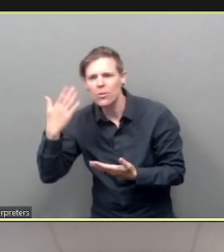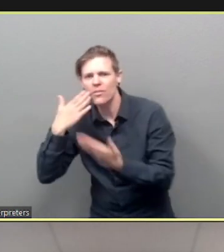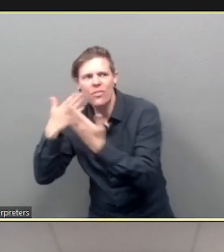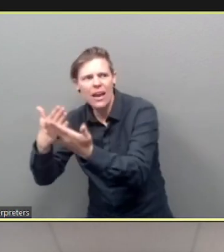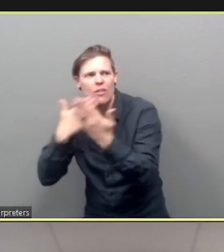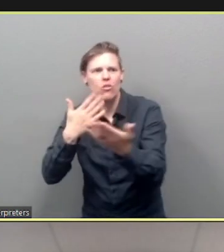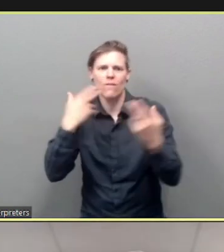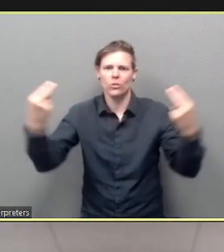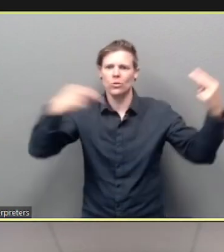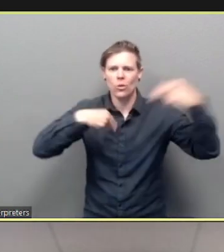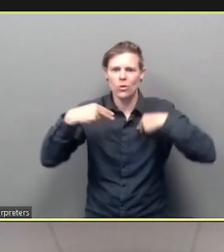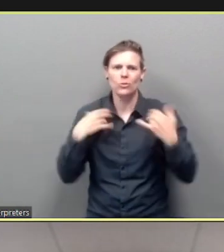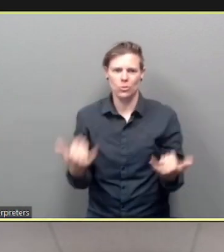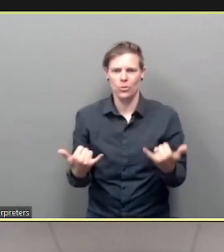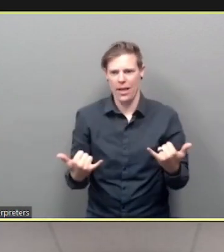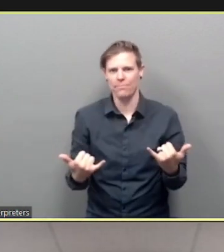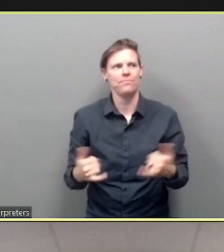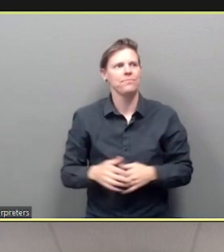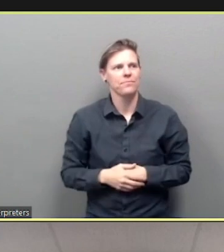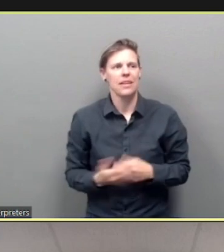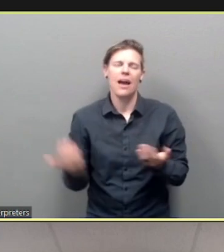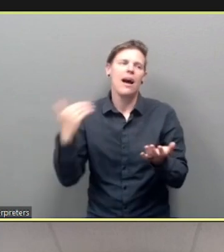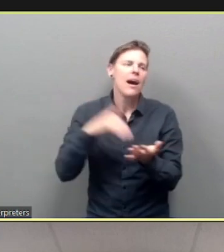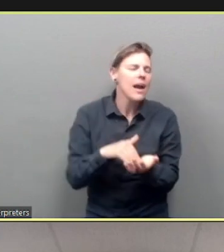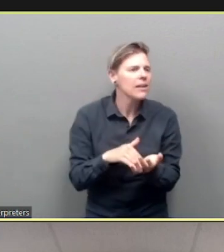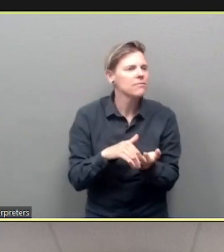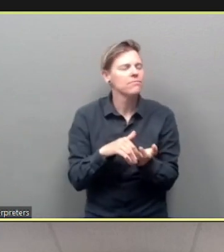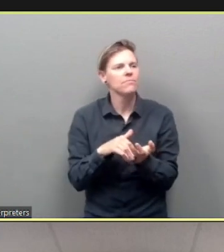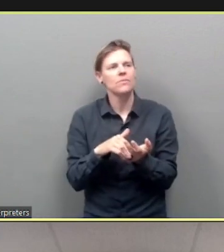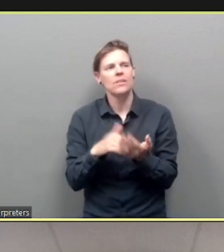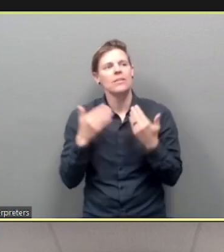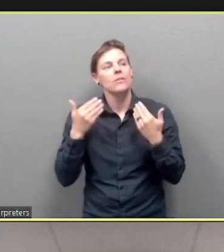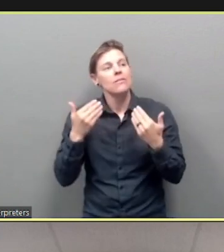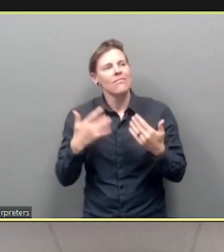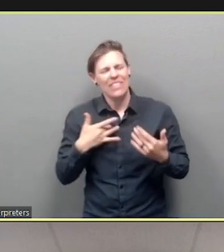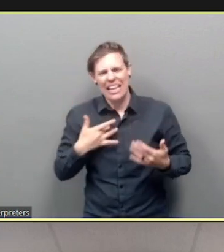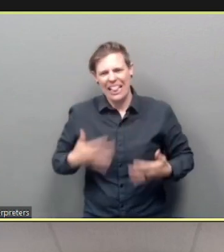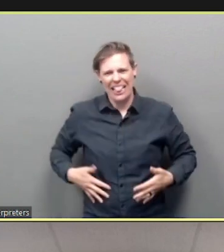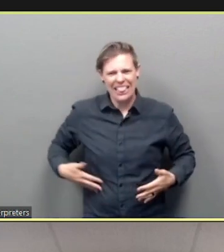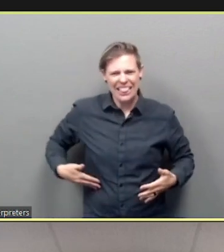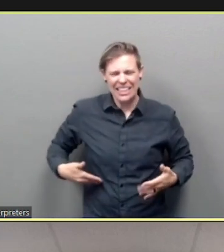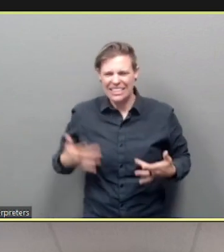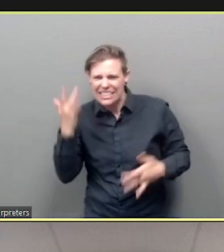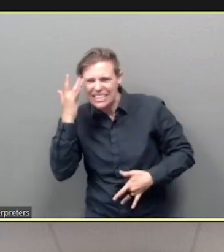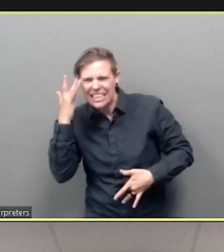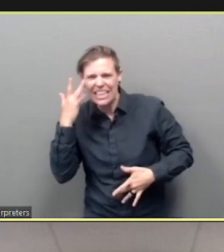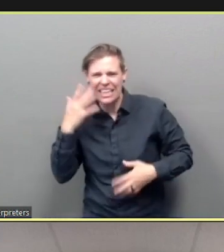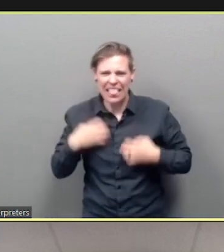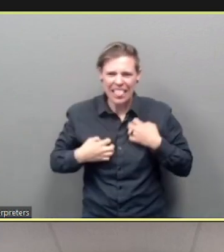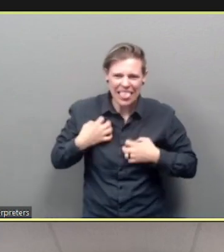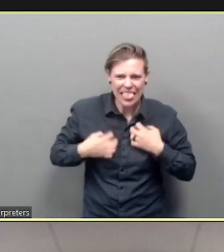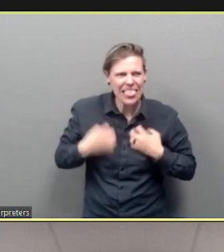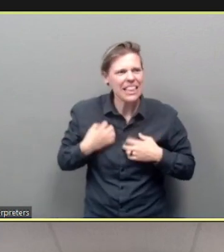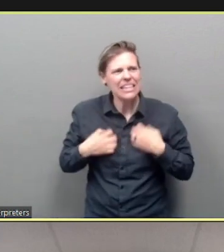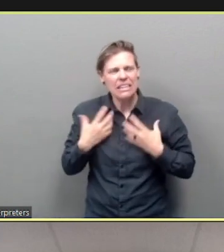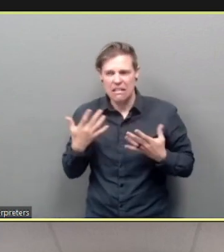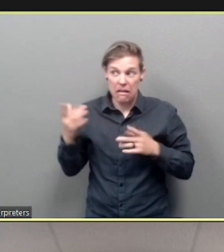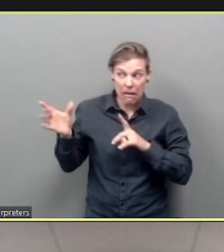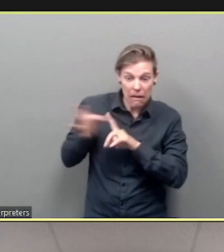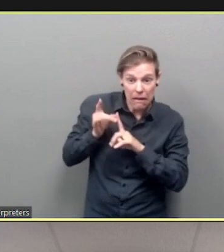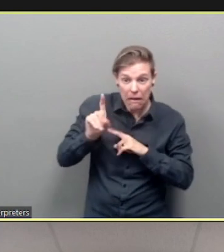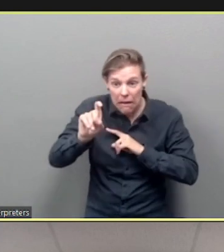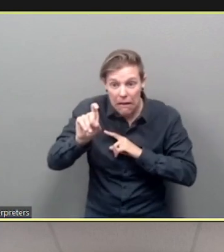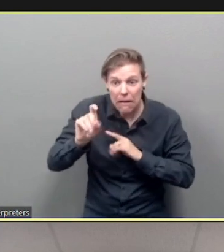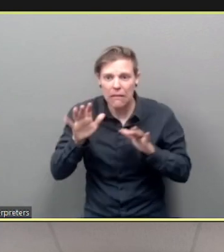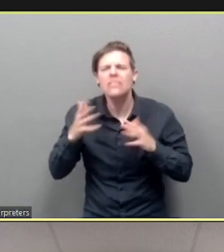today. Again, get tested if you think you may have COVID or been exposed. If you have a positive test, you